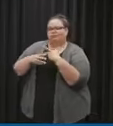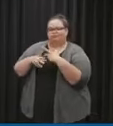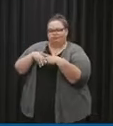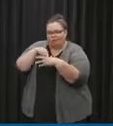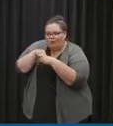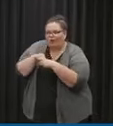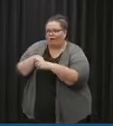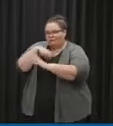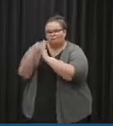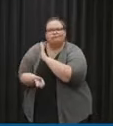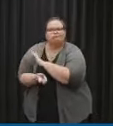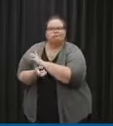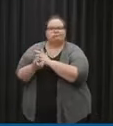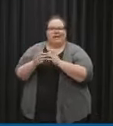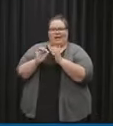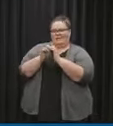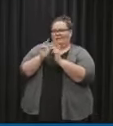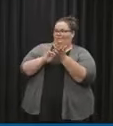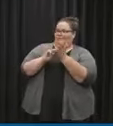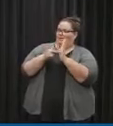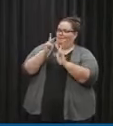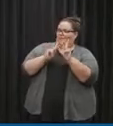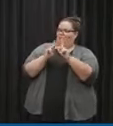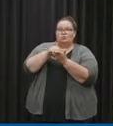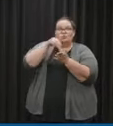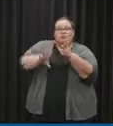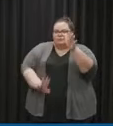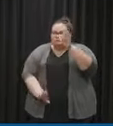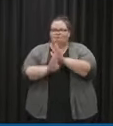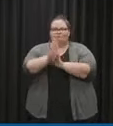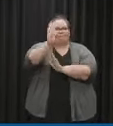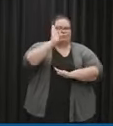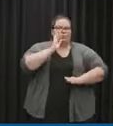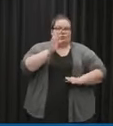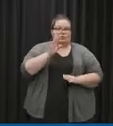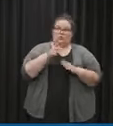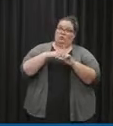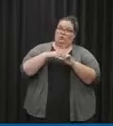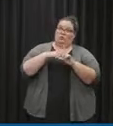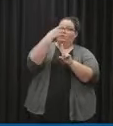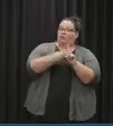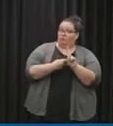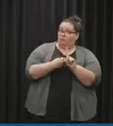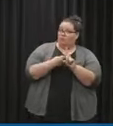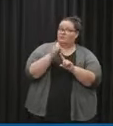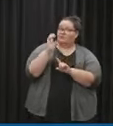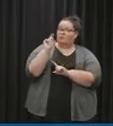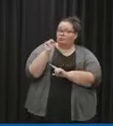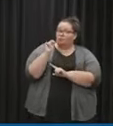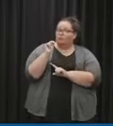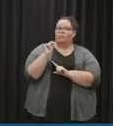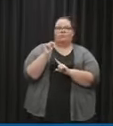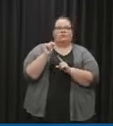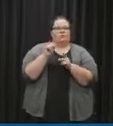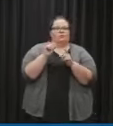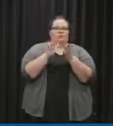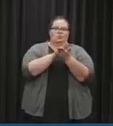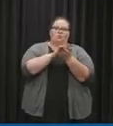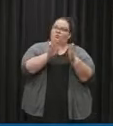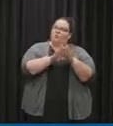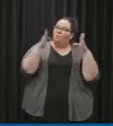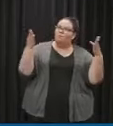what contributes to thriving and flourishing. So when New Brunswick schools reopen next month, there will be opportunities for social growth and physical activity